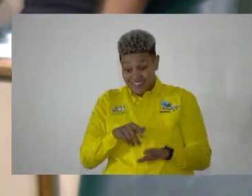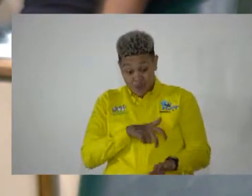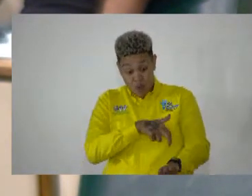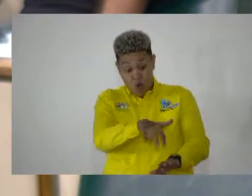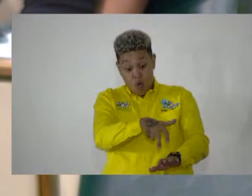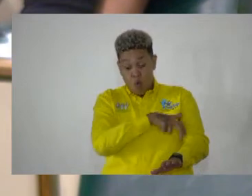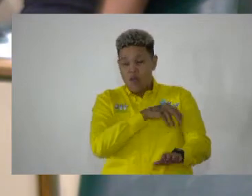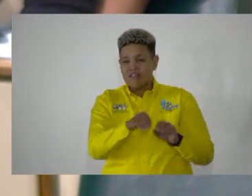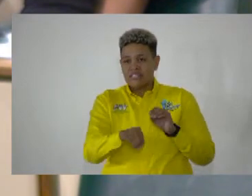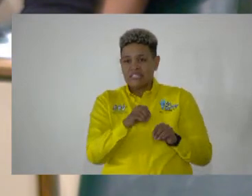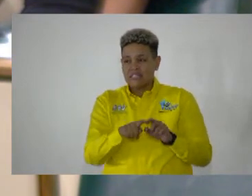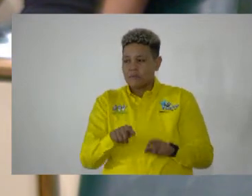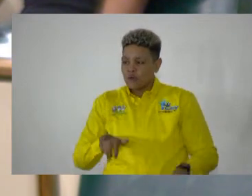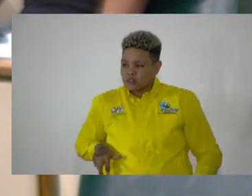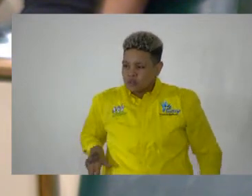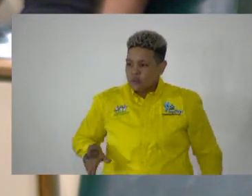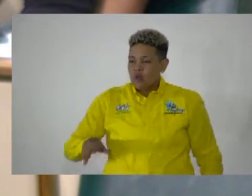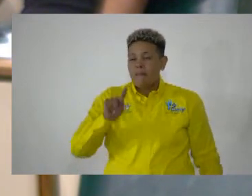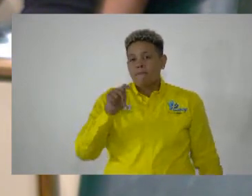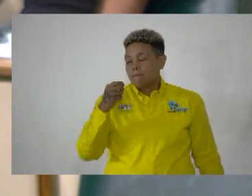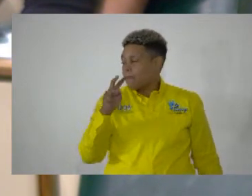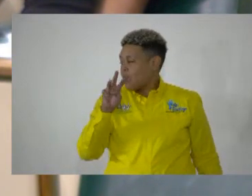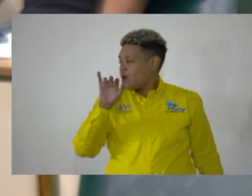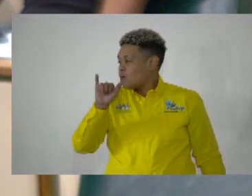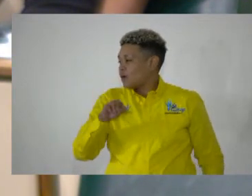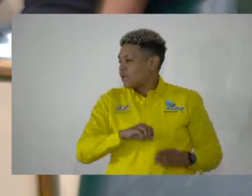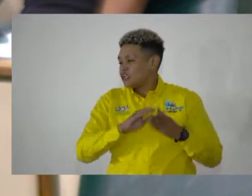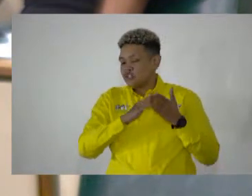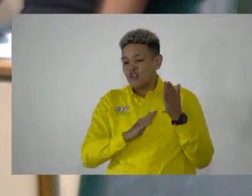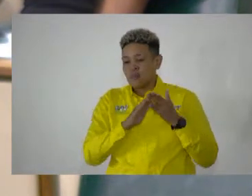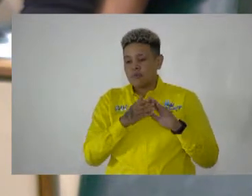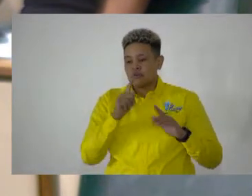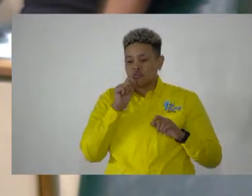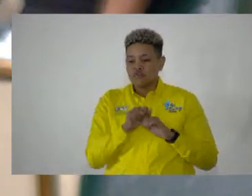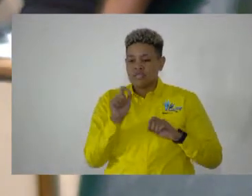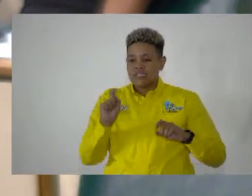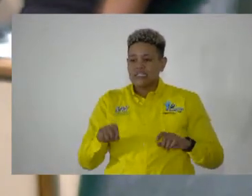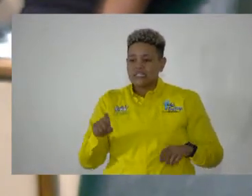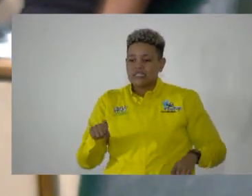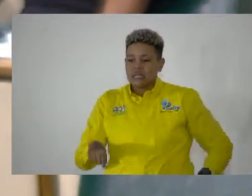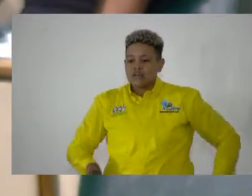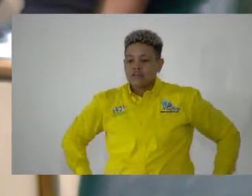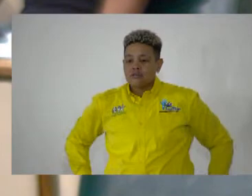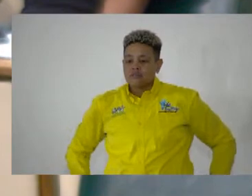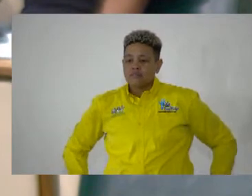and pathways in some communities, this is absolutely important.